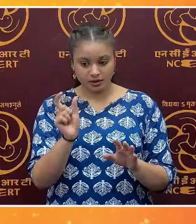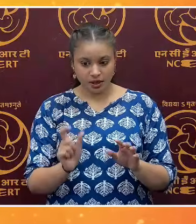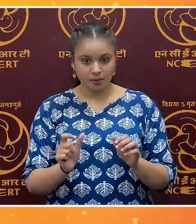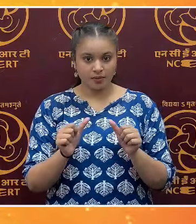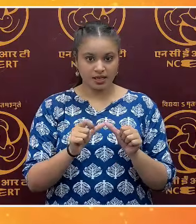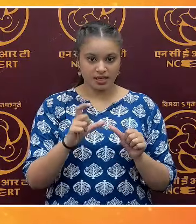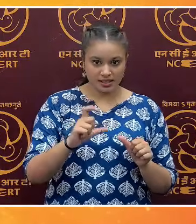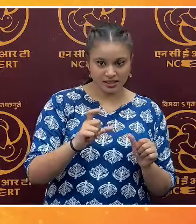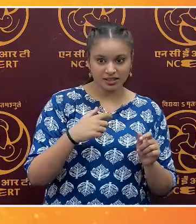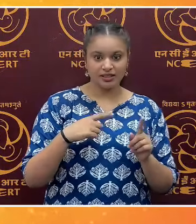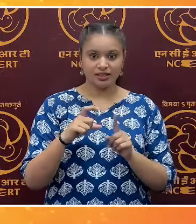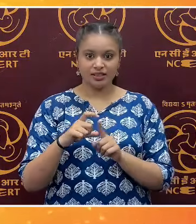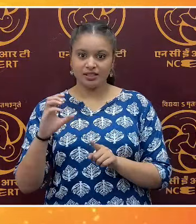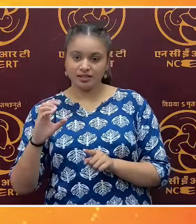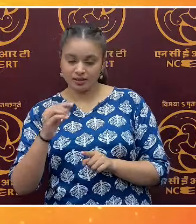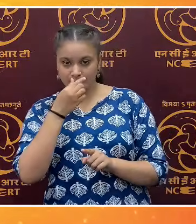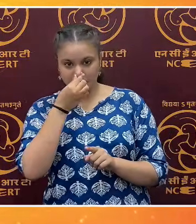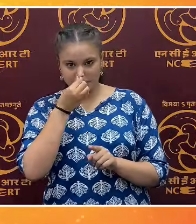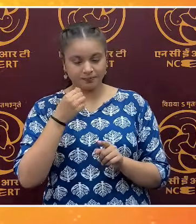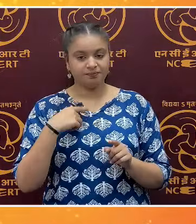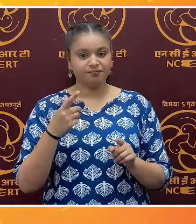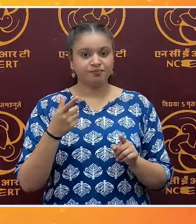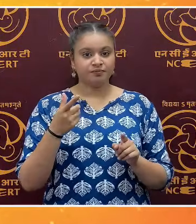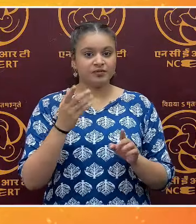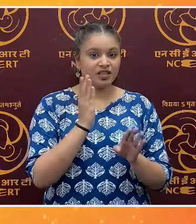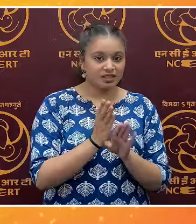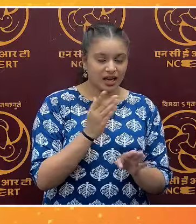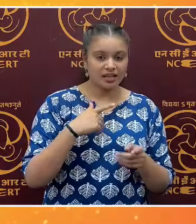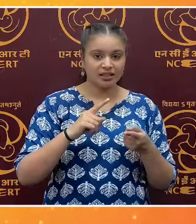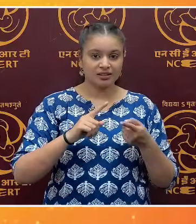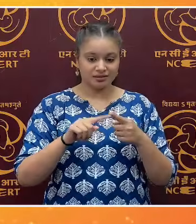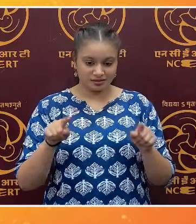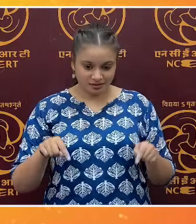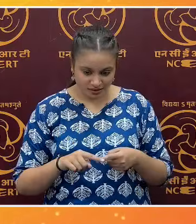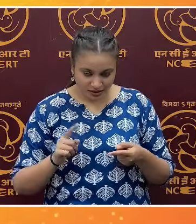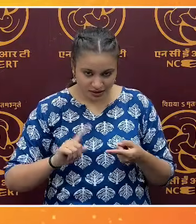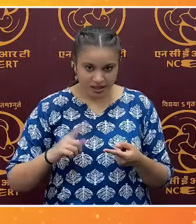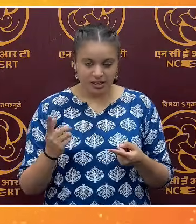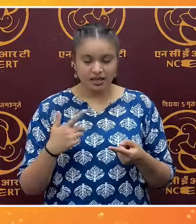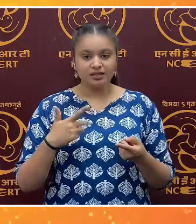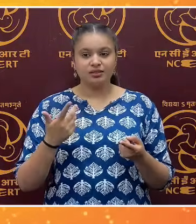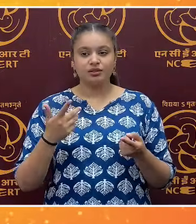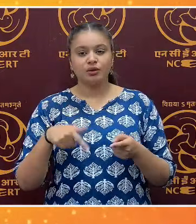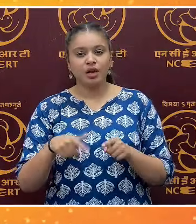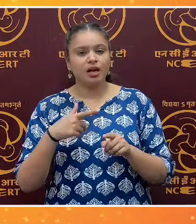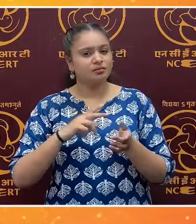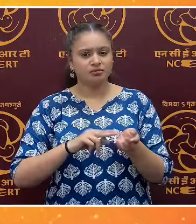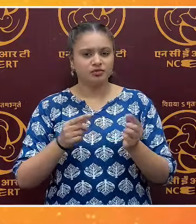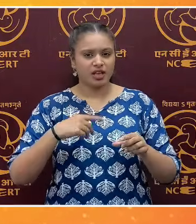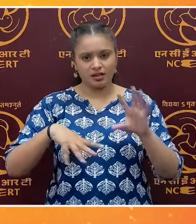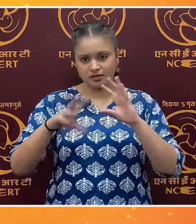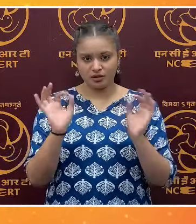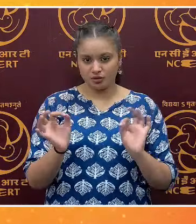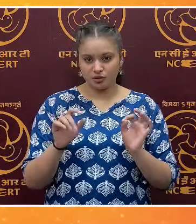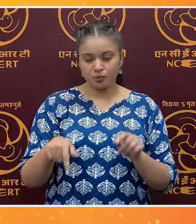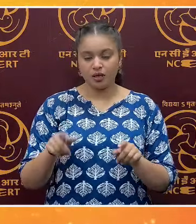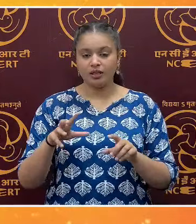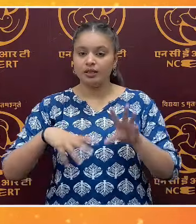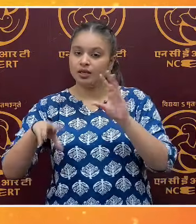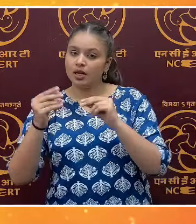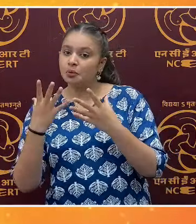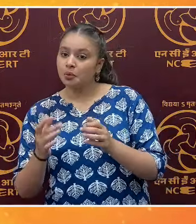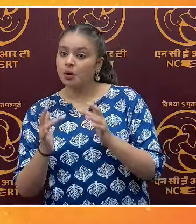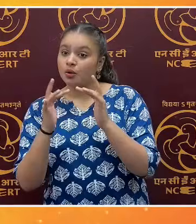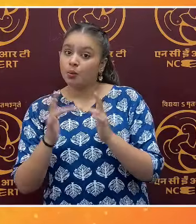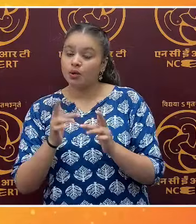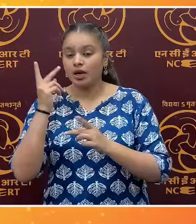AC, DC, alternate current, direct current. Yes, exactly. But because I'm not a science student and I want to learn this concept through virtual labs. So I want to ask